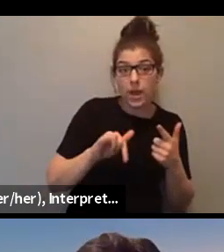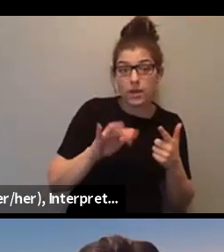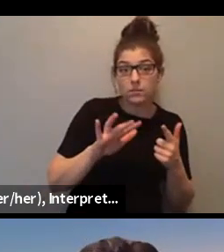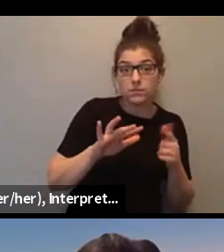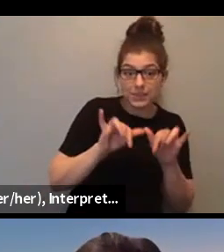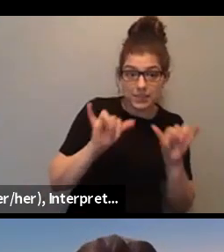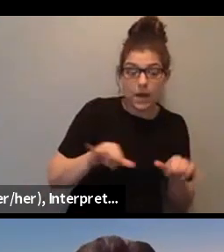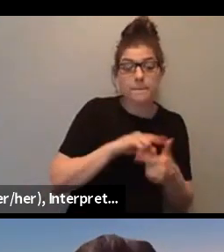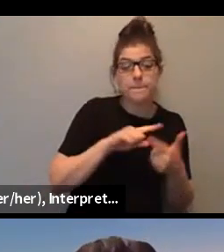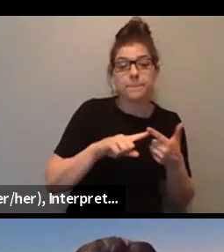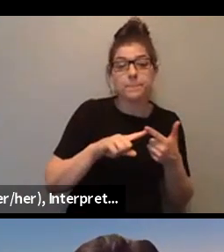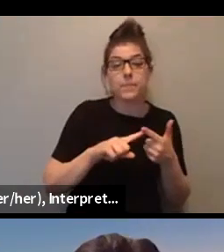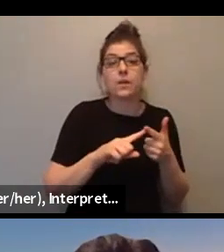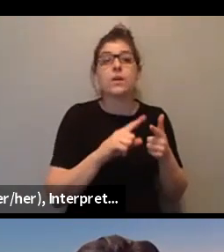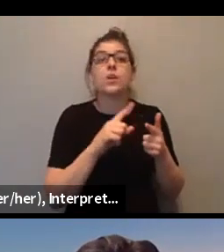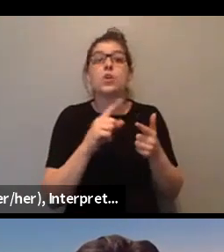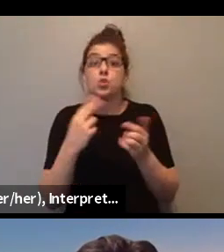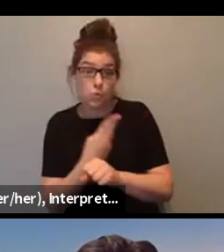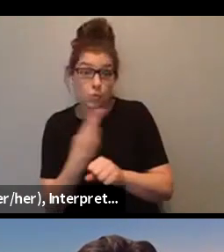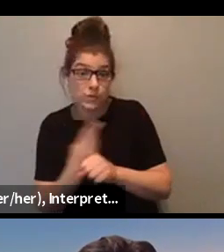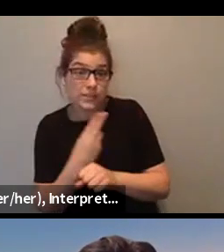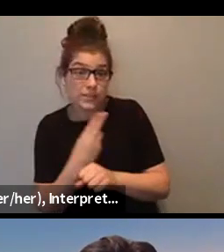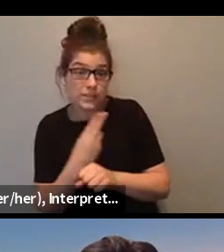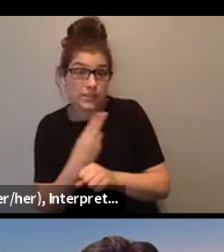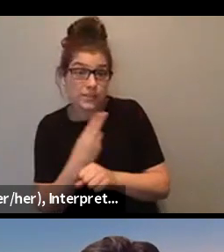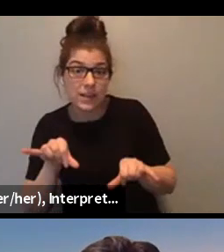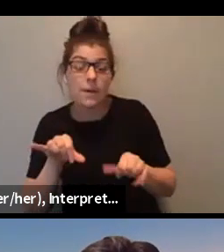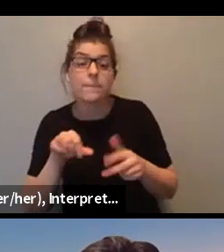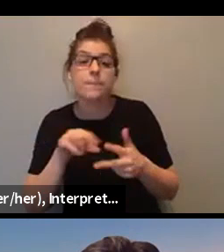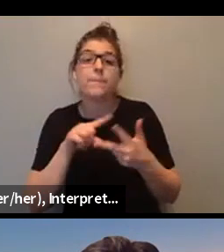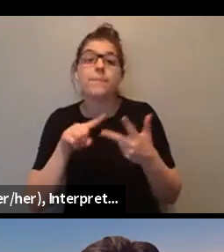resources within the ecosystem, and it exists